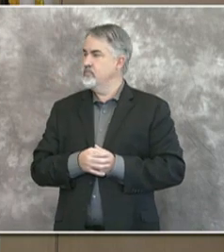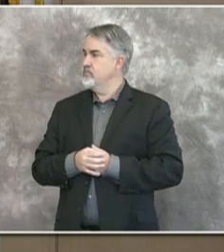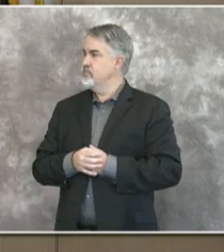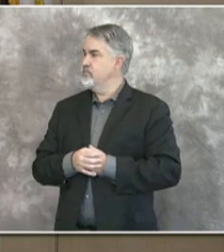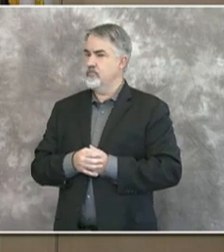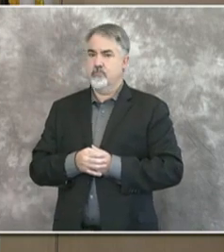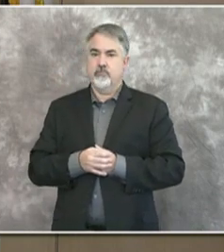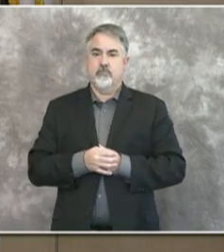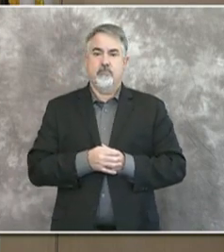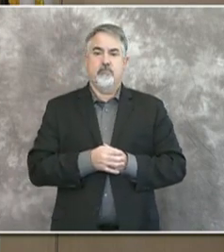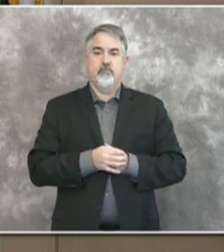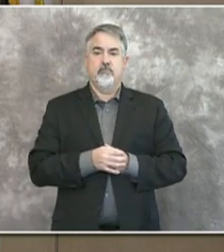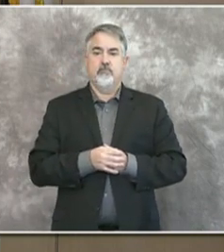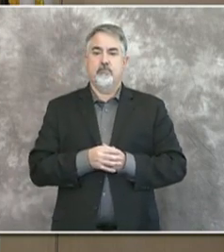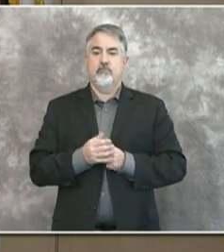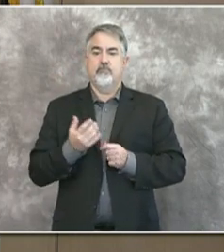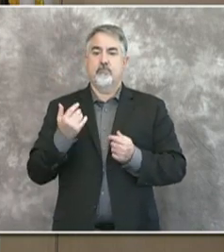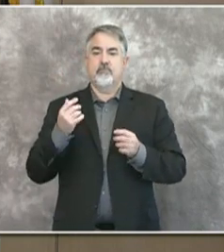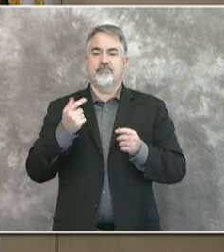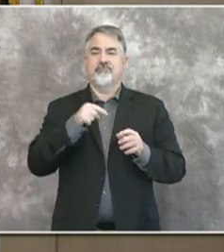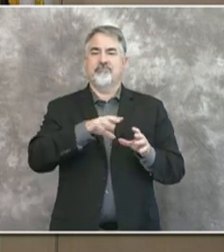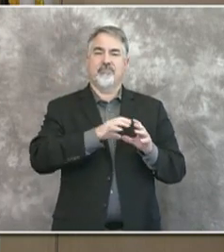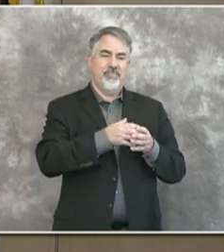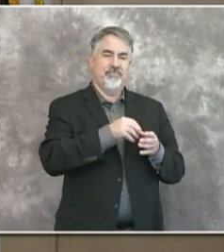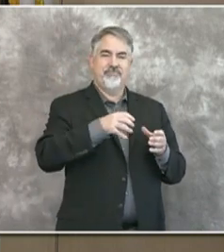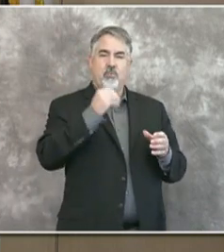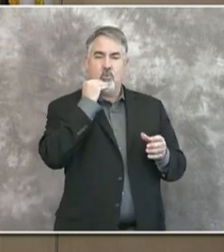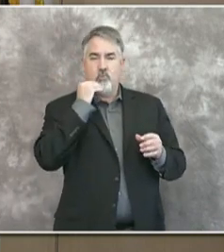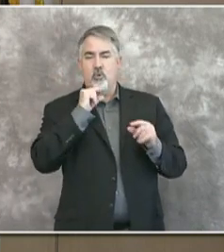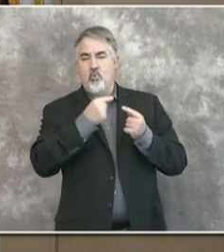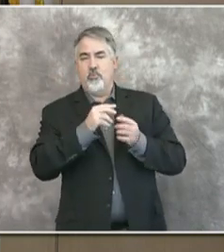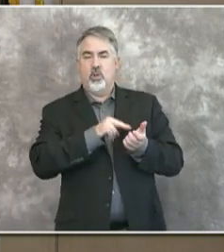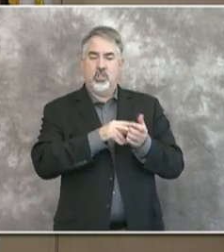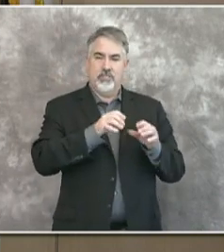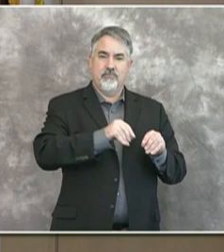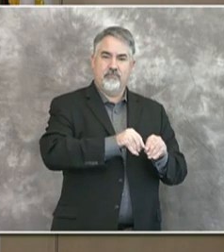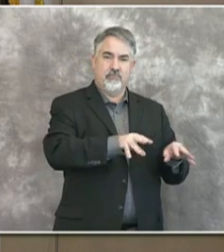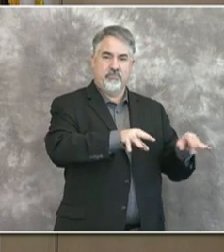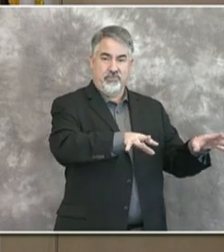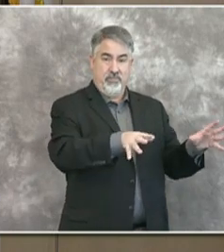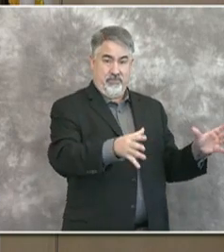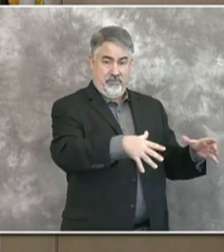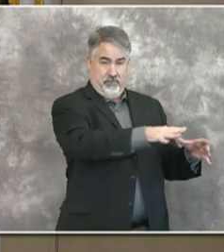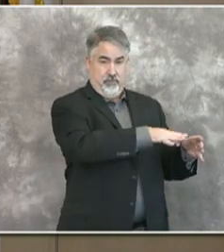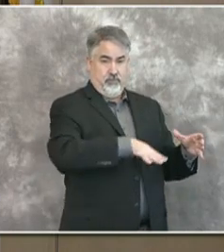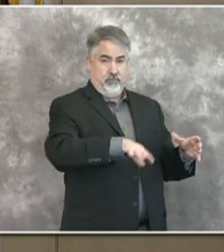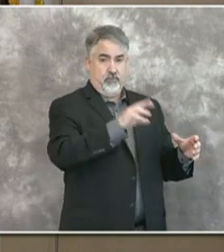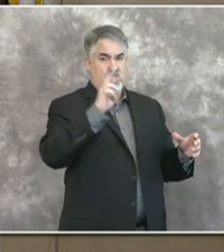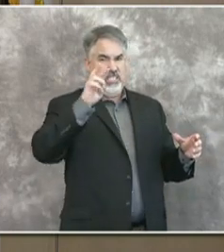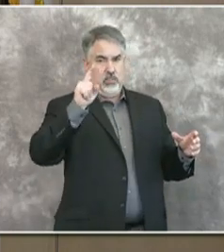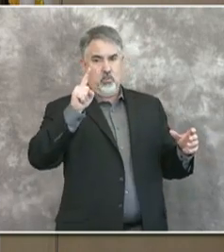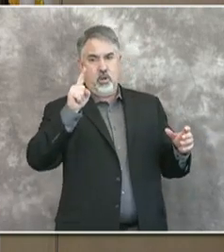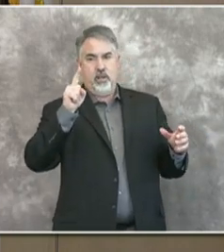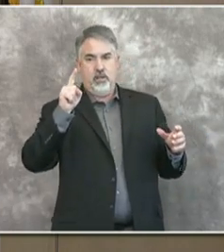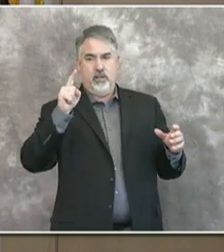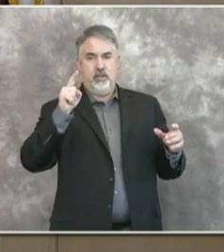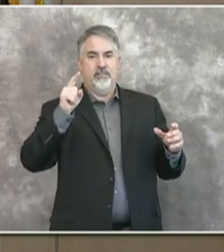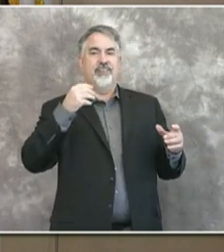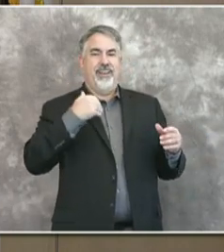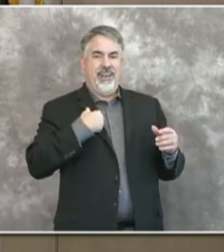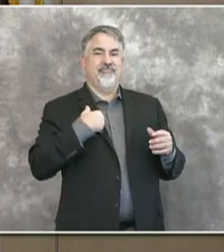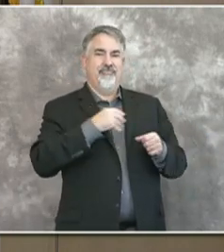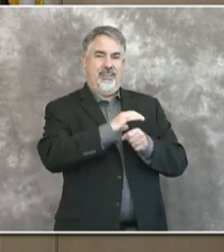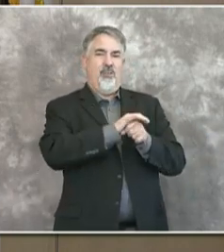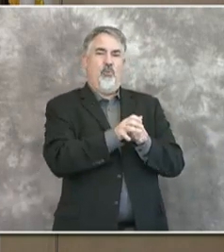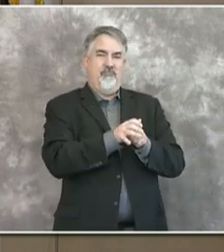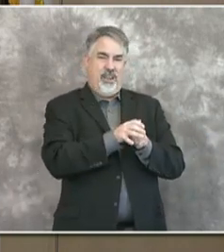in congregate and community settings, today we are reporting a cumulative total of 61 confirmed active outbreaks. 1